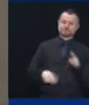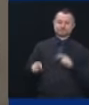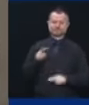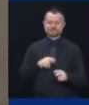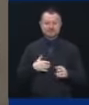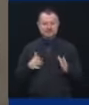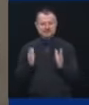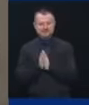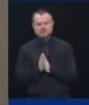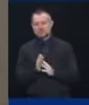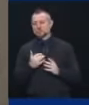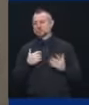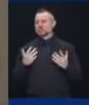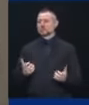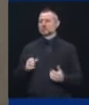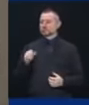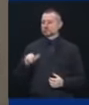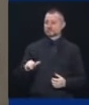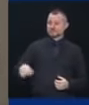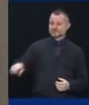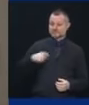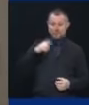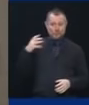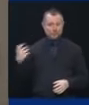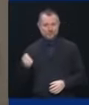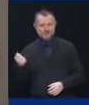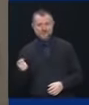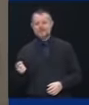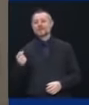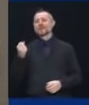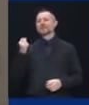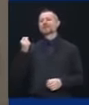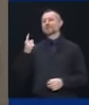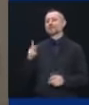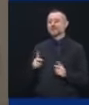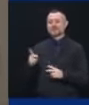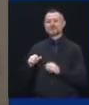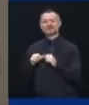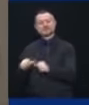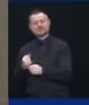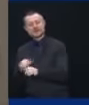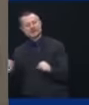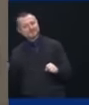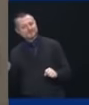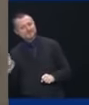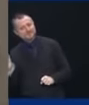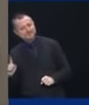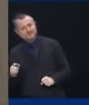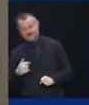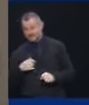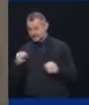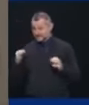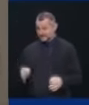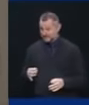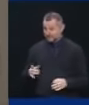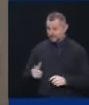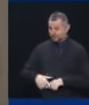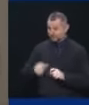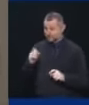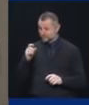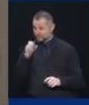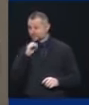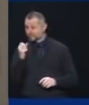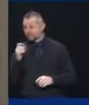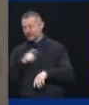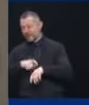but we also want people to be safe, and so we're looking at that to be sure that whatever decision we make sure that the fans are safe.